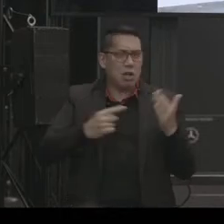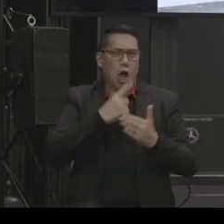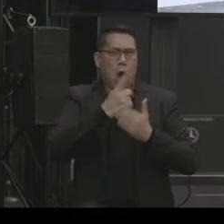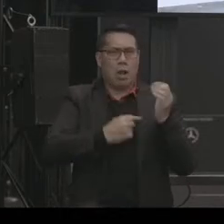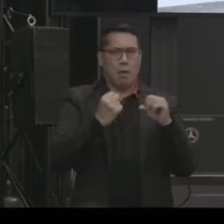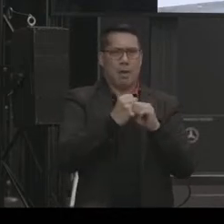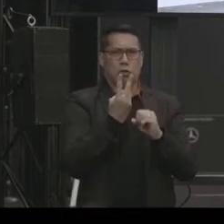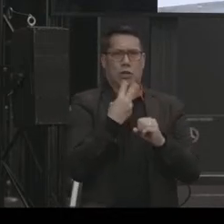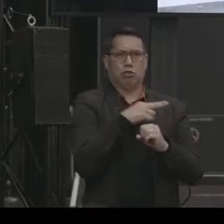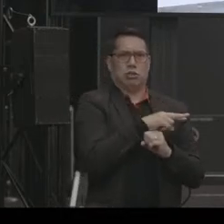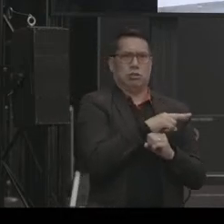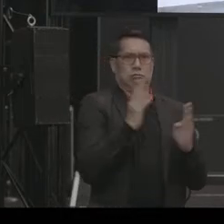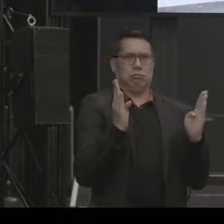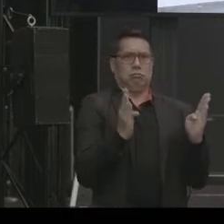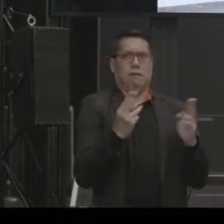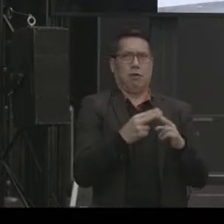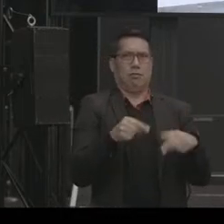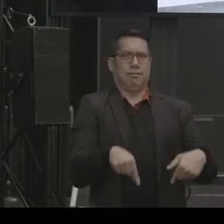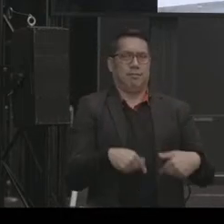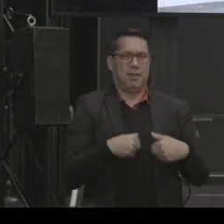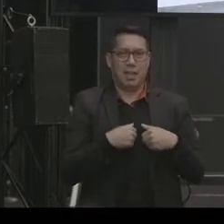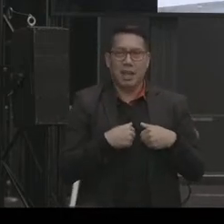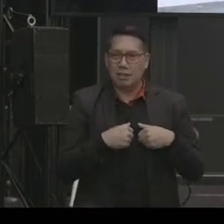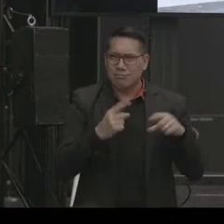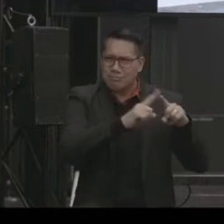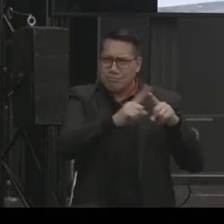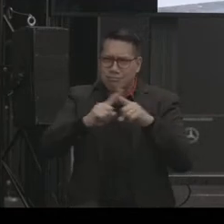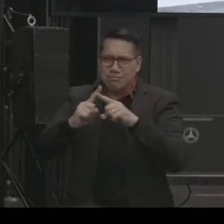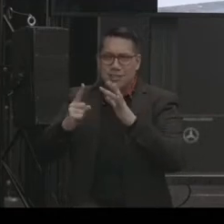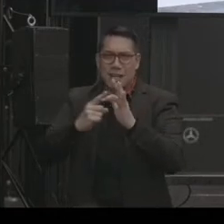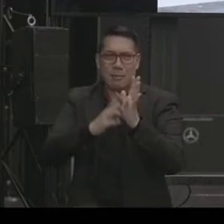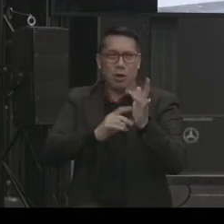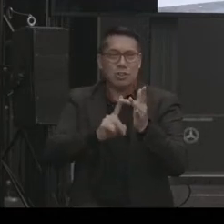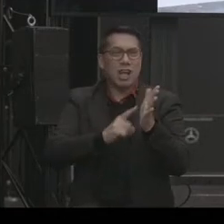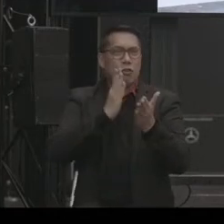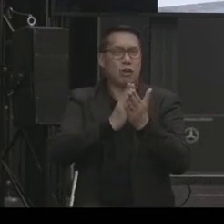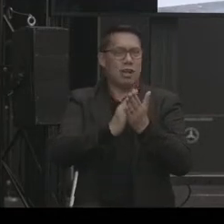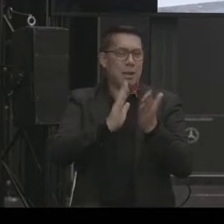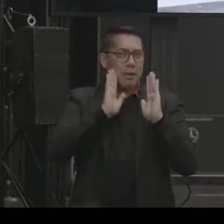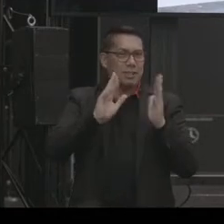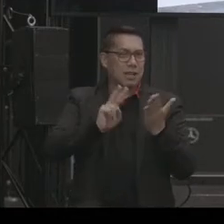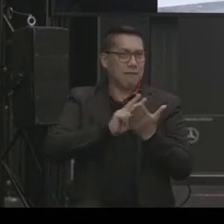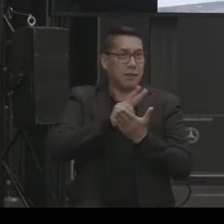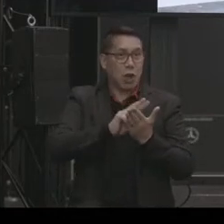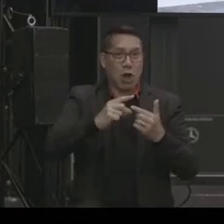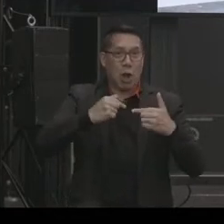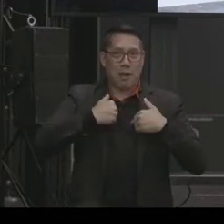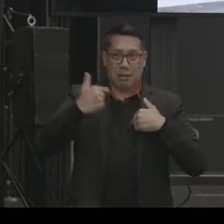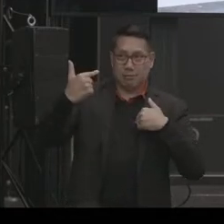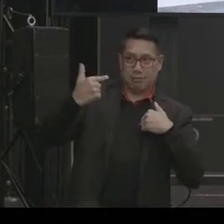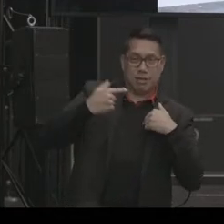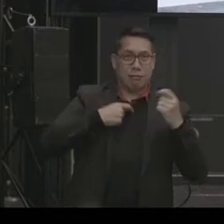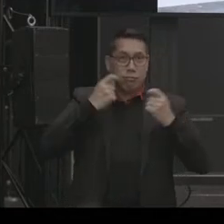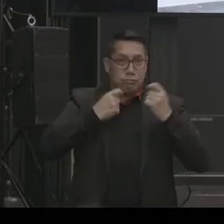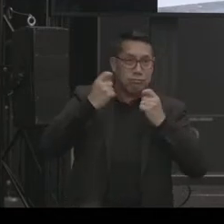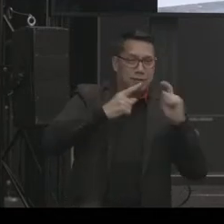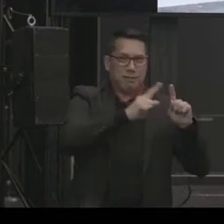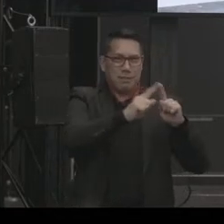It's 30 minutes worth of emojis. It's a 30-minute video of me performing the